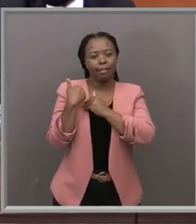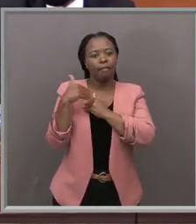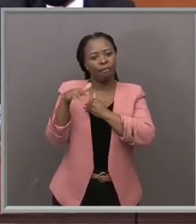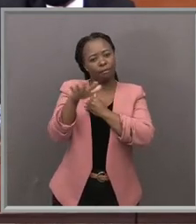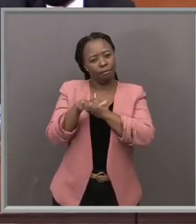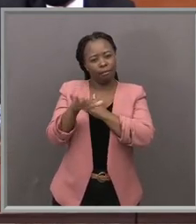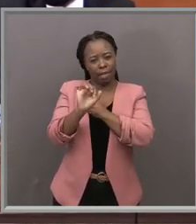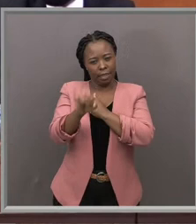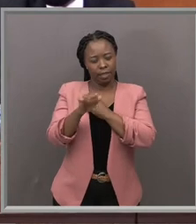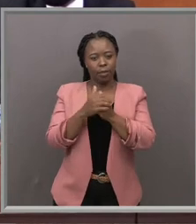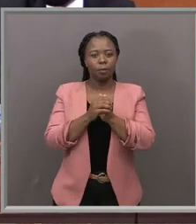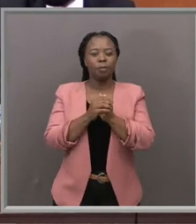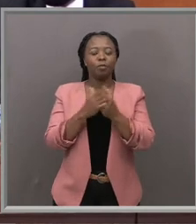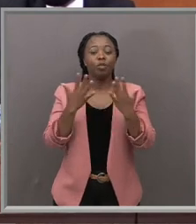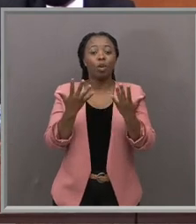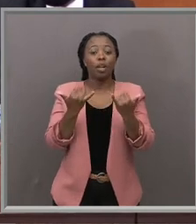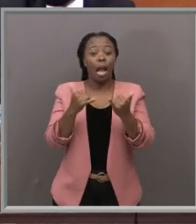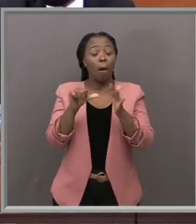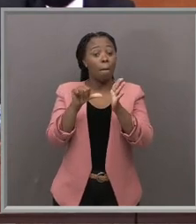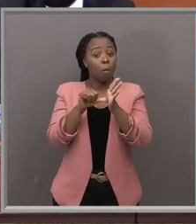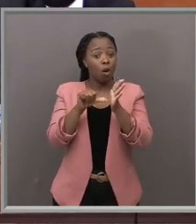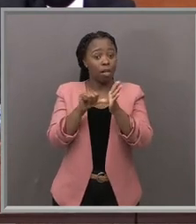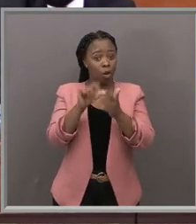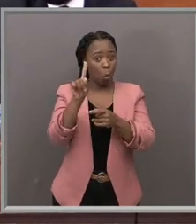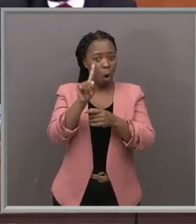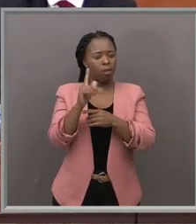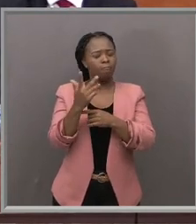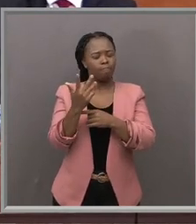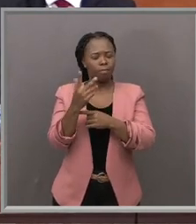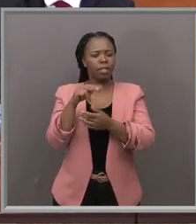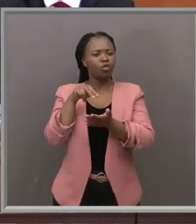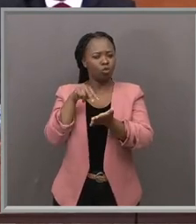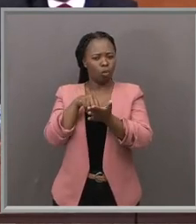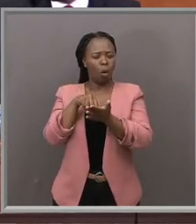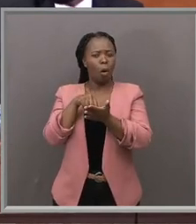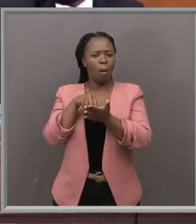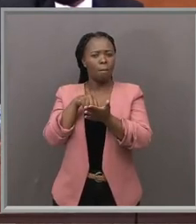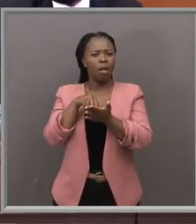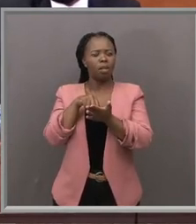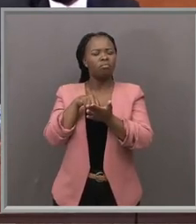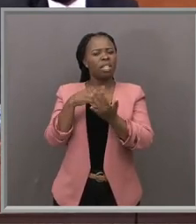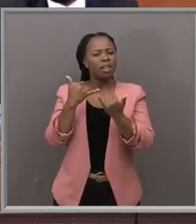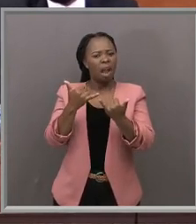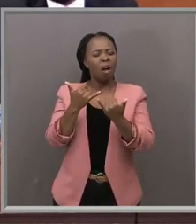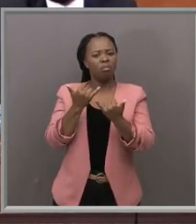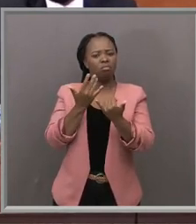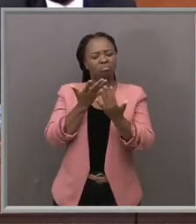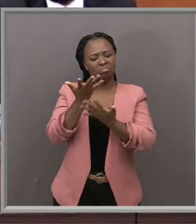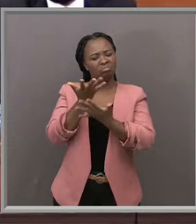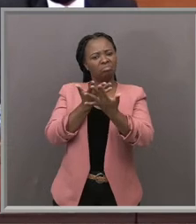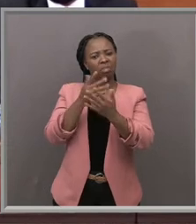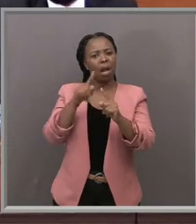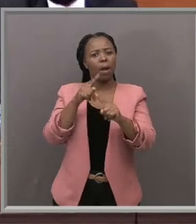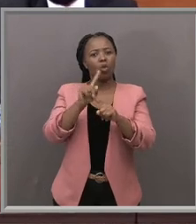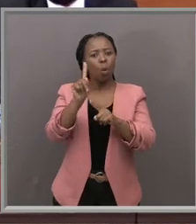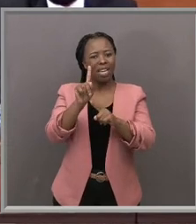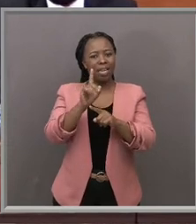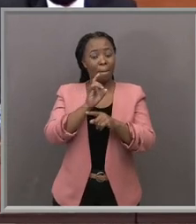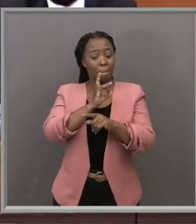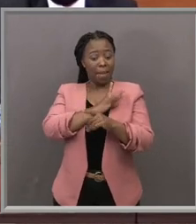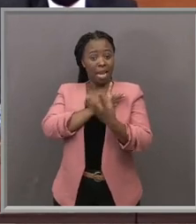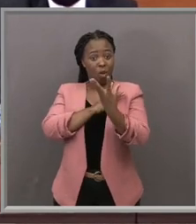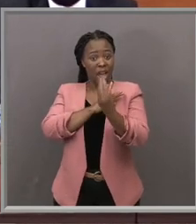It is important to pause and talk about the pain inflicted by this pandemic if we are to heal the